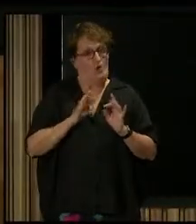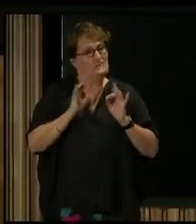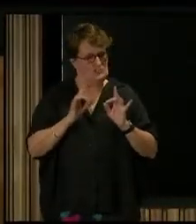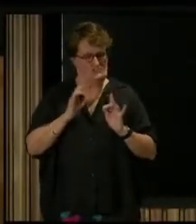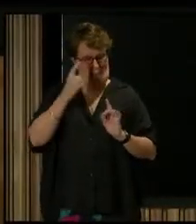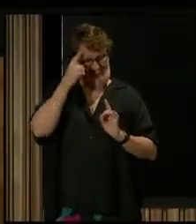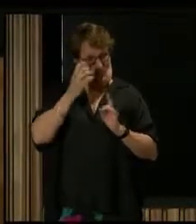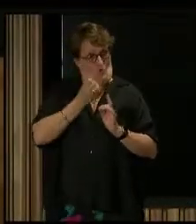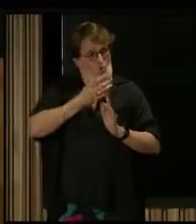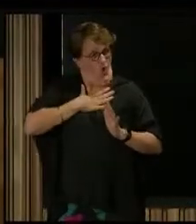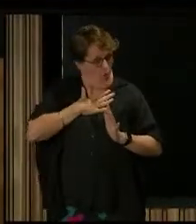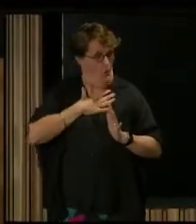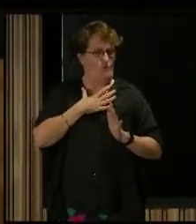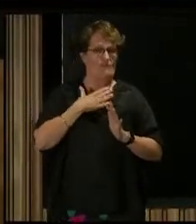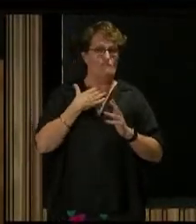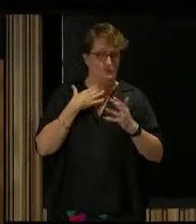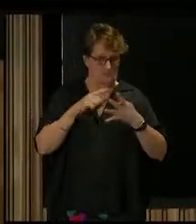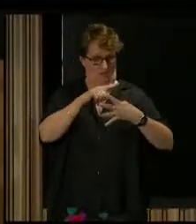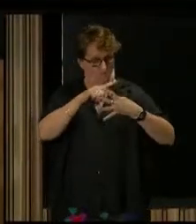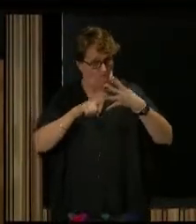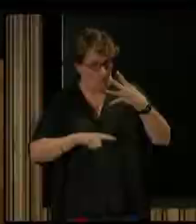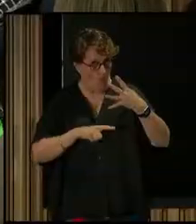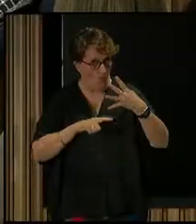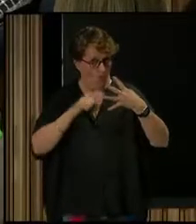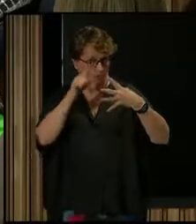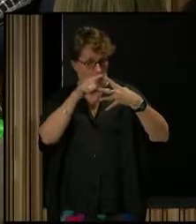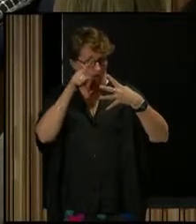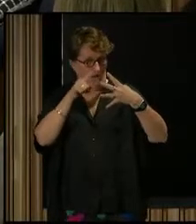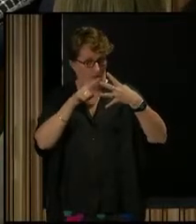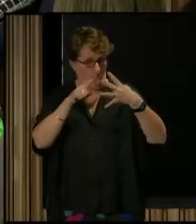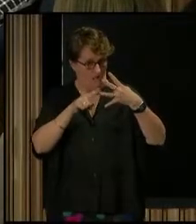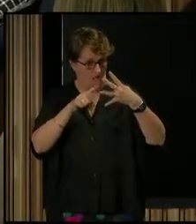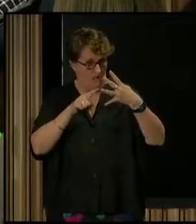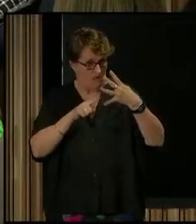own voice and attempt these four notes. I'll go first again. It says,